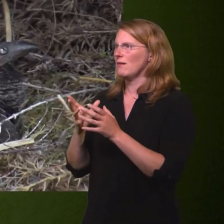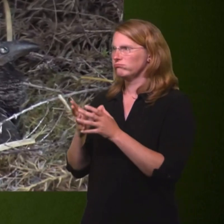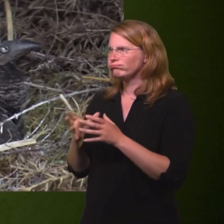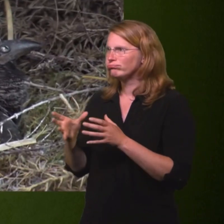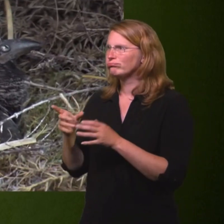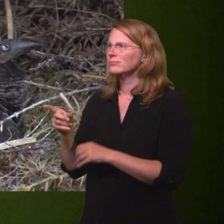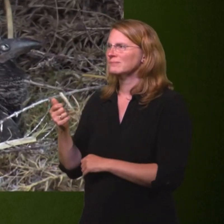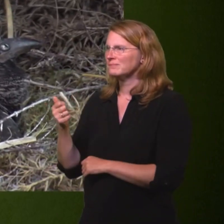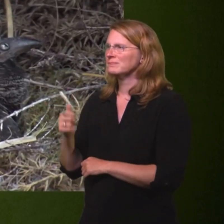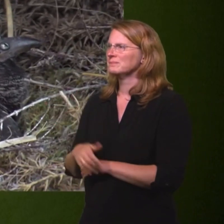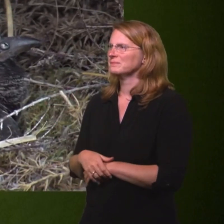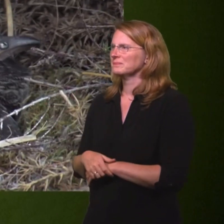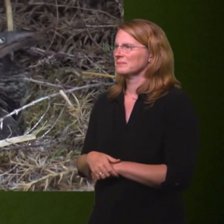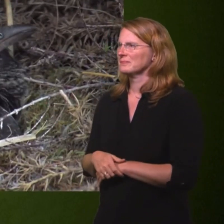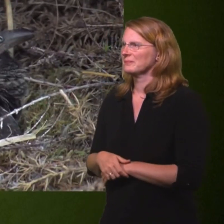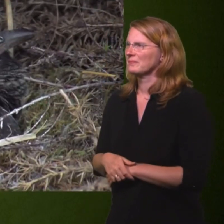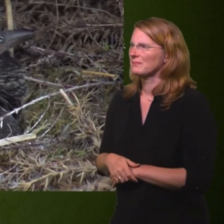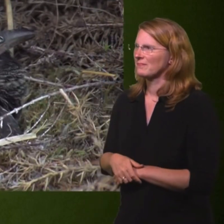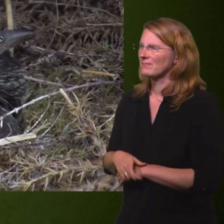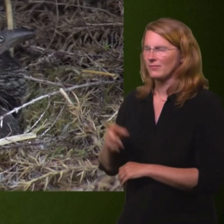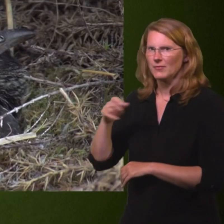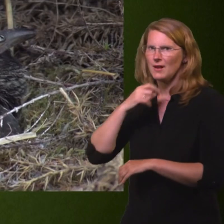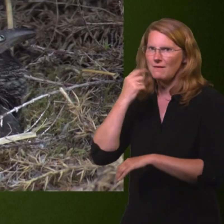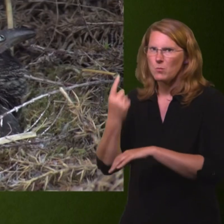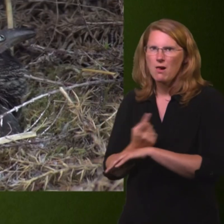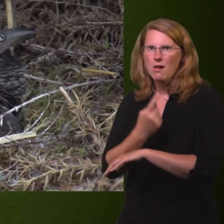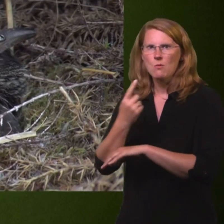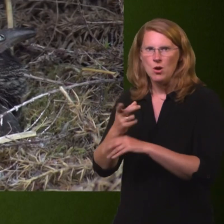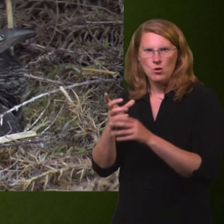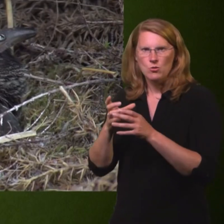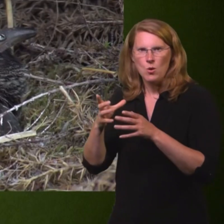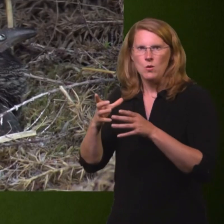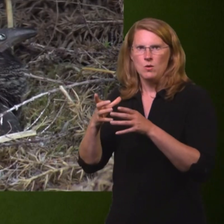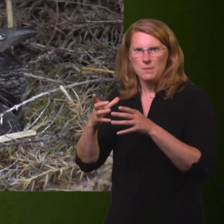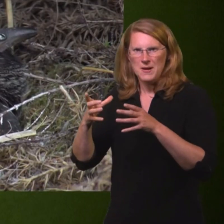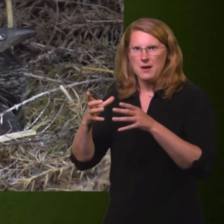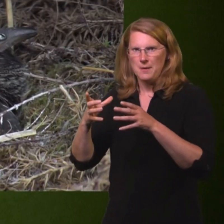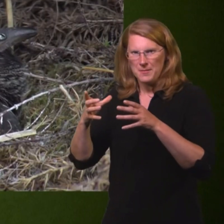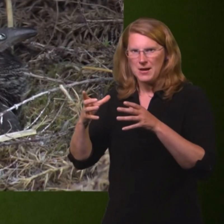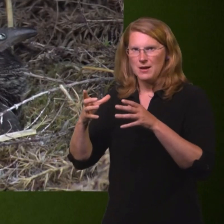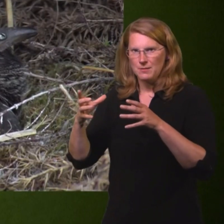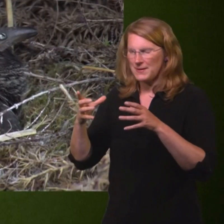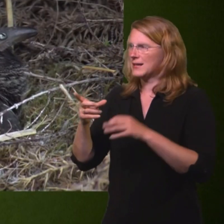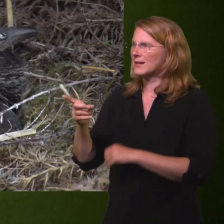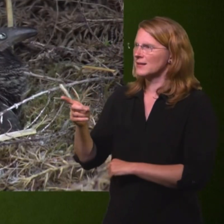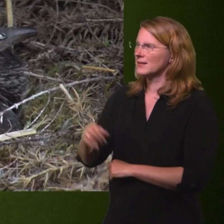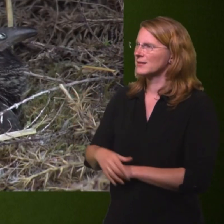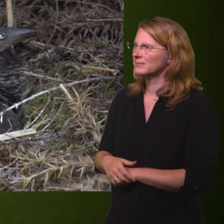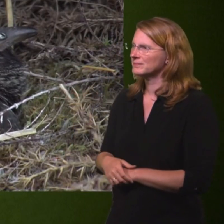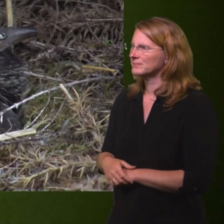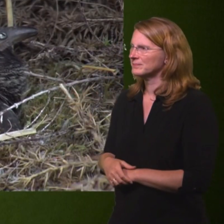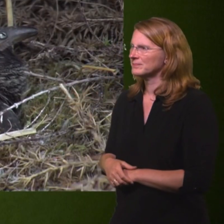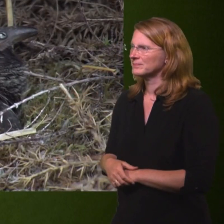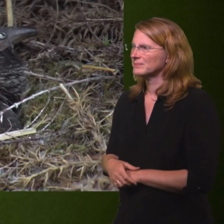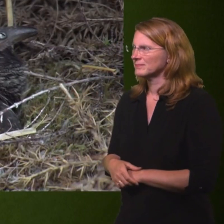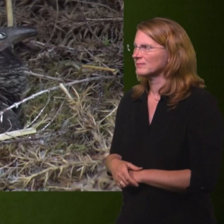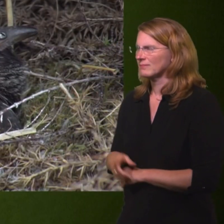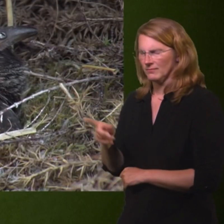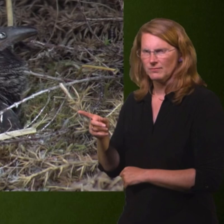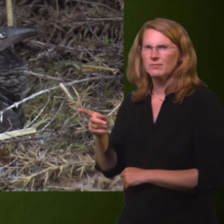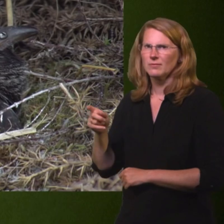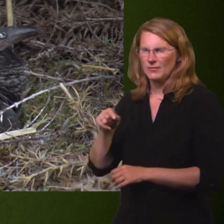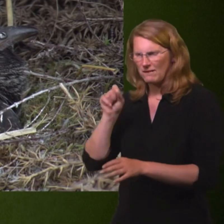it's almost as if it's growing by the hour. It's just getting bigger and bigger and spilling out of that